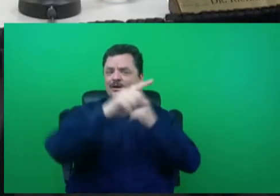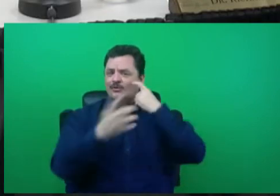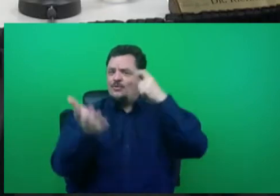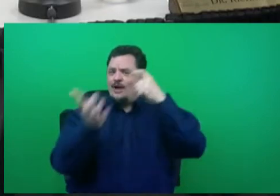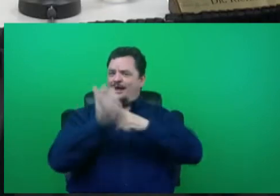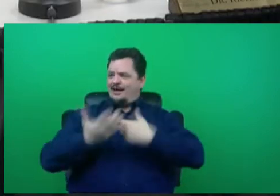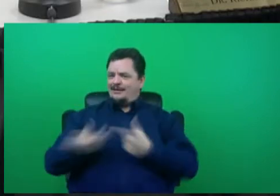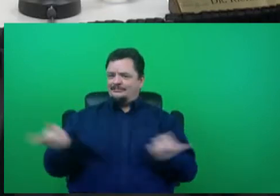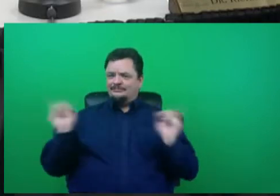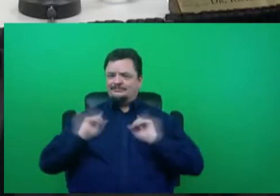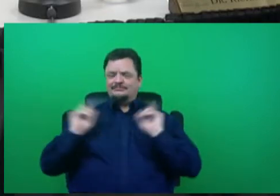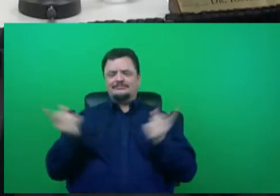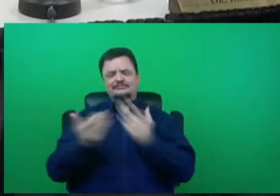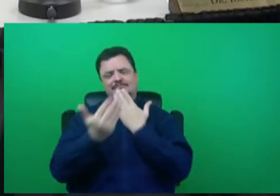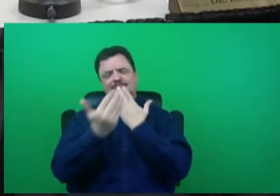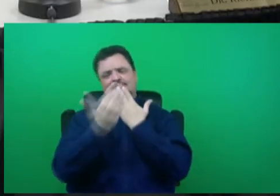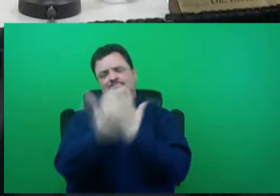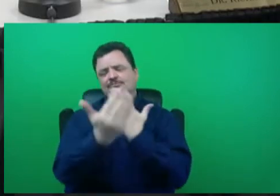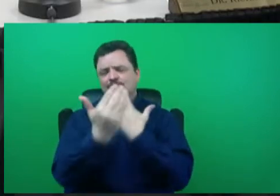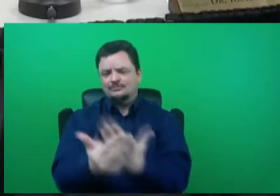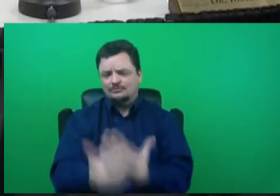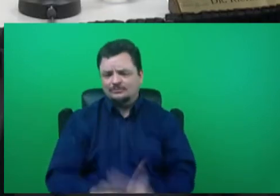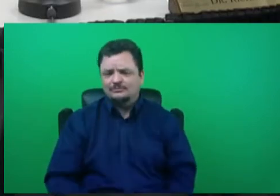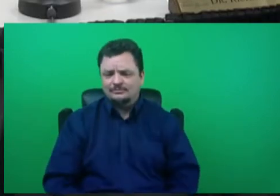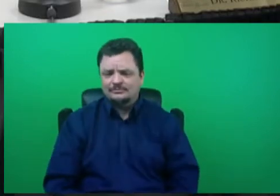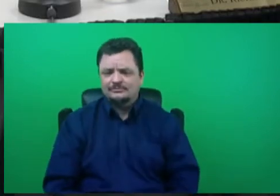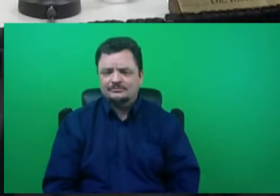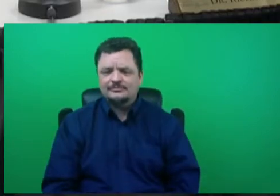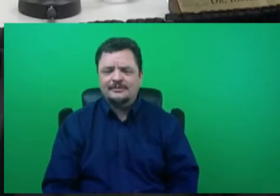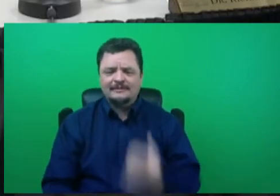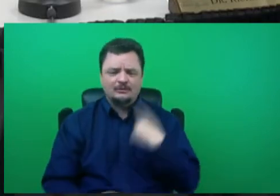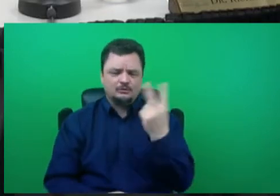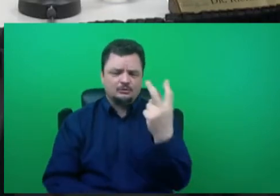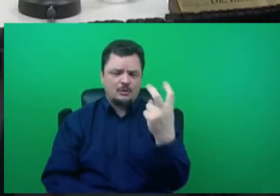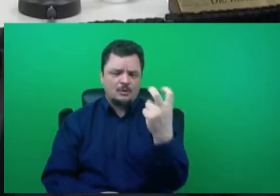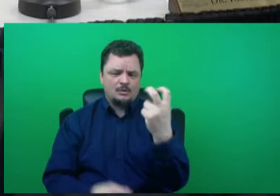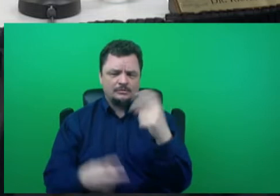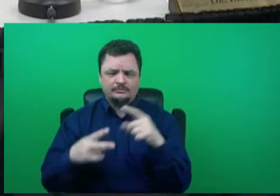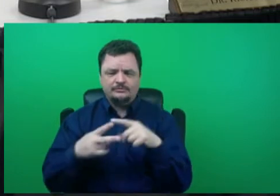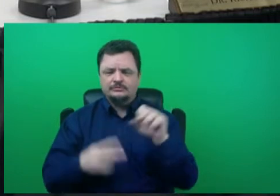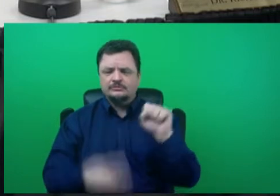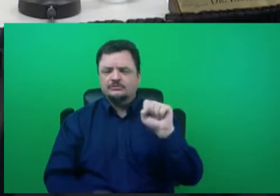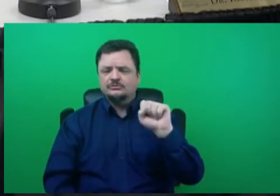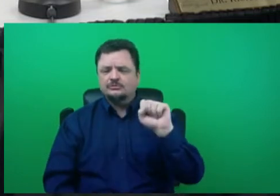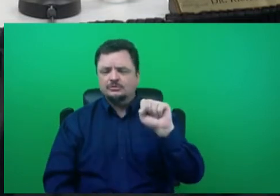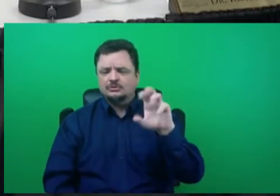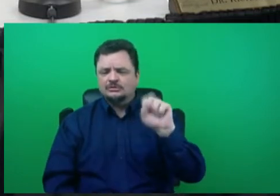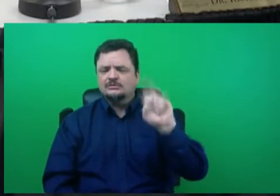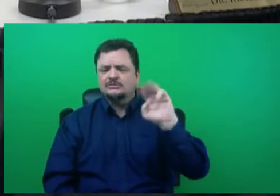And I have two more. Summer South with our family planning clinic, if you can come up and if you have any other team members here.